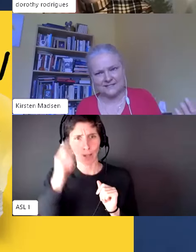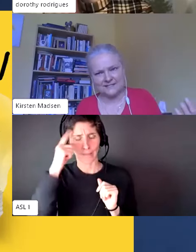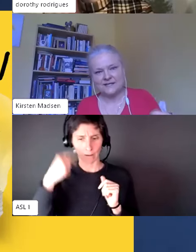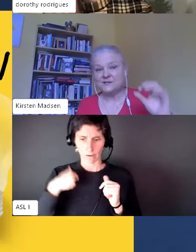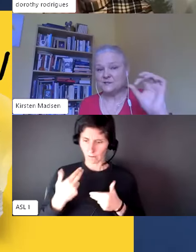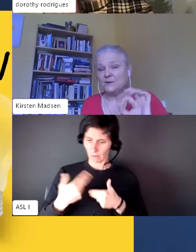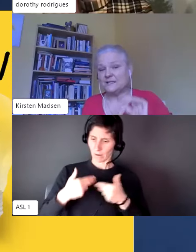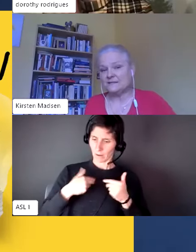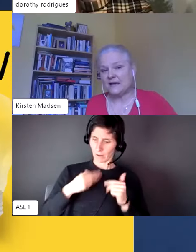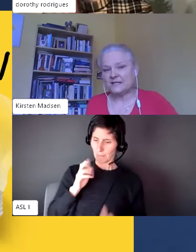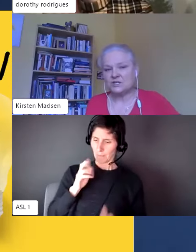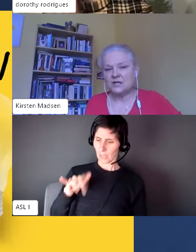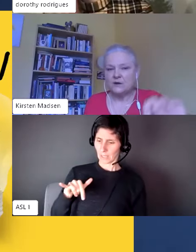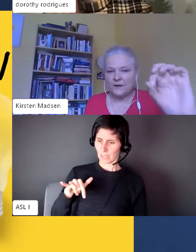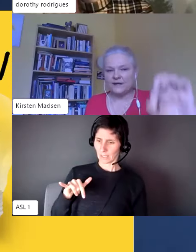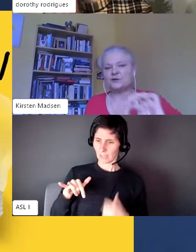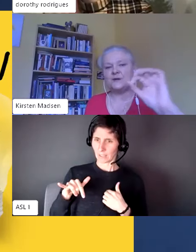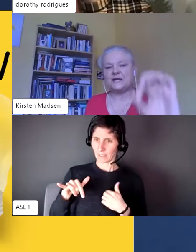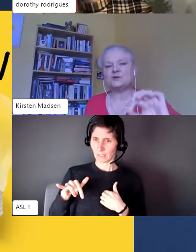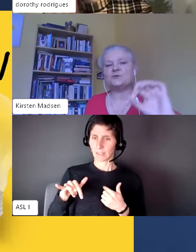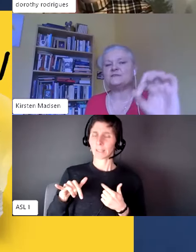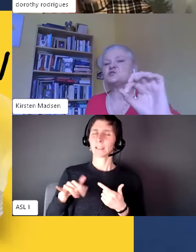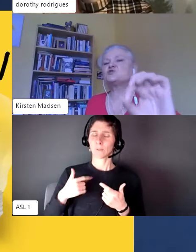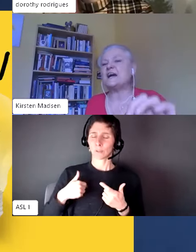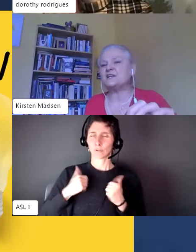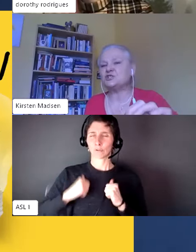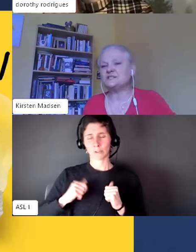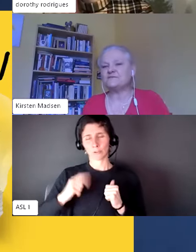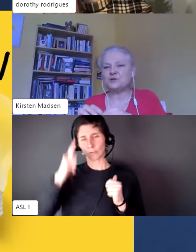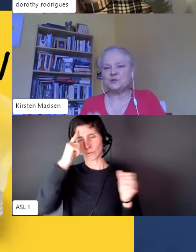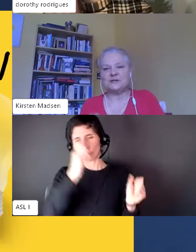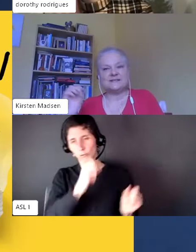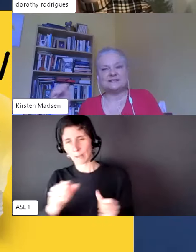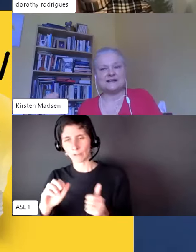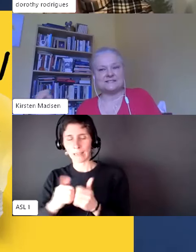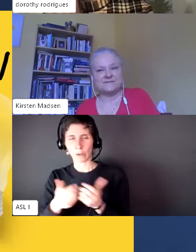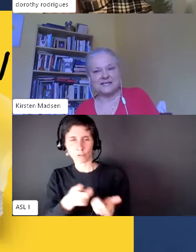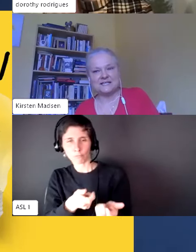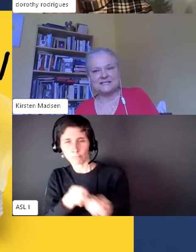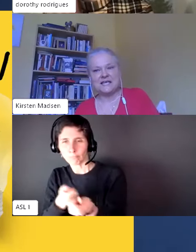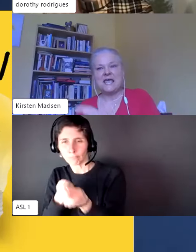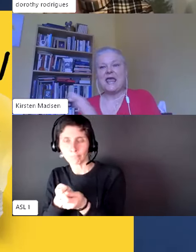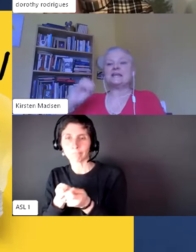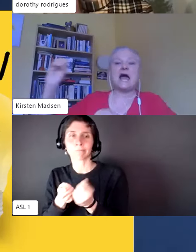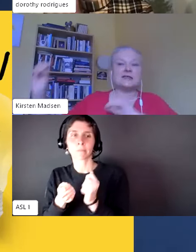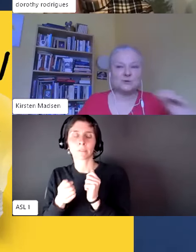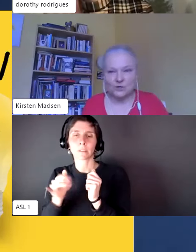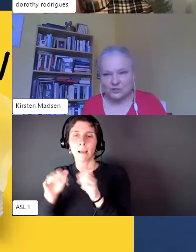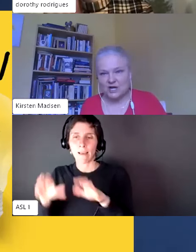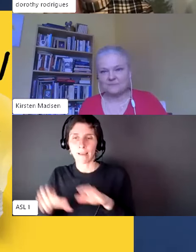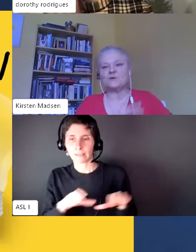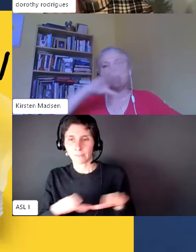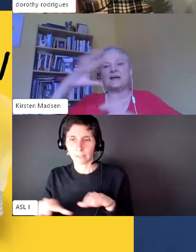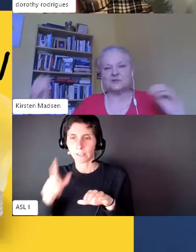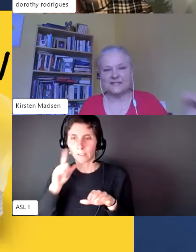outed. So as such, we're creating creative strategies for including these activities and other